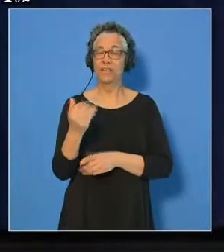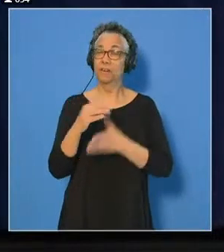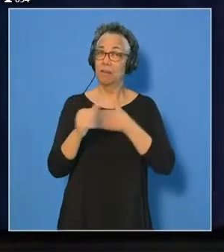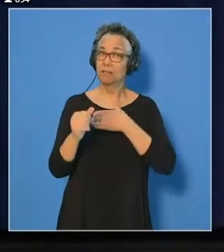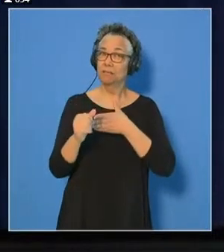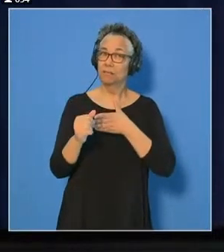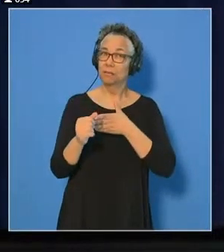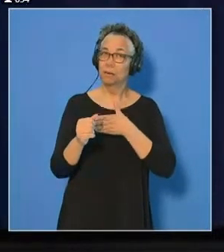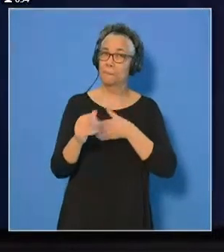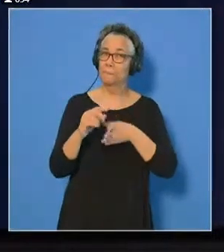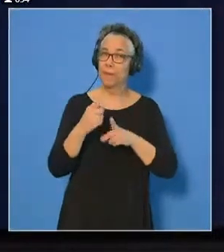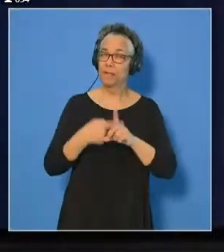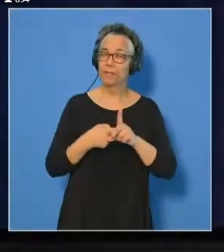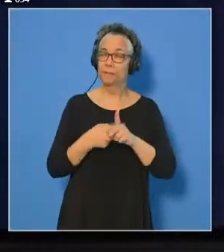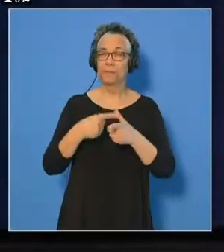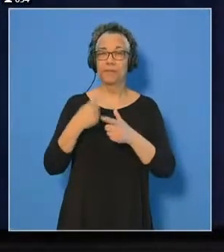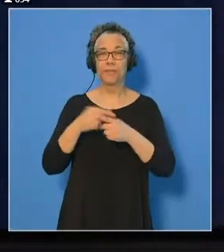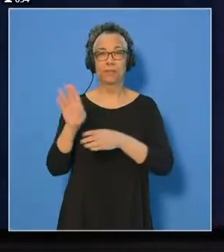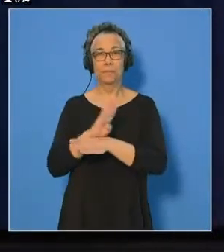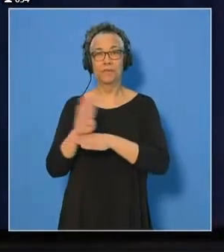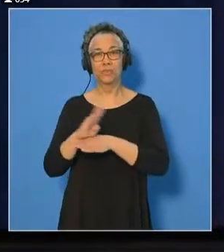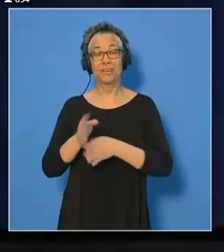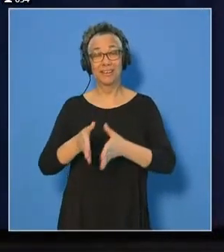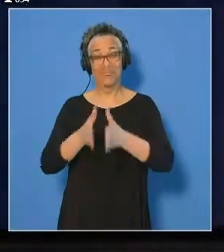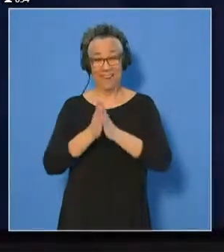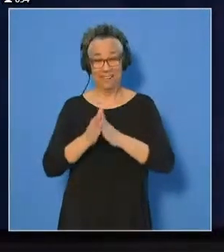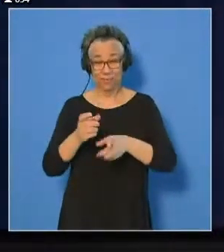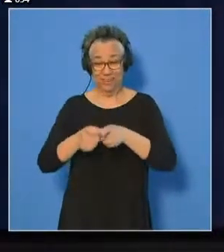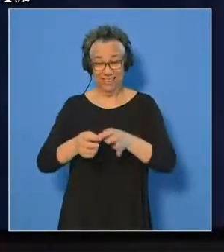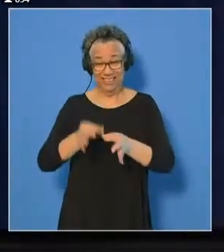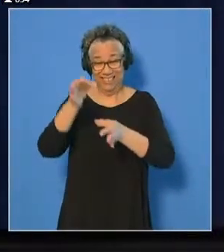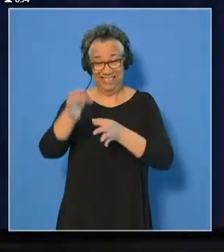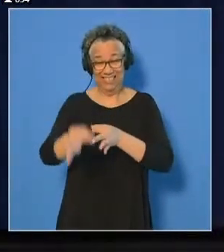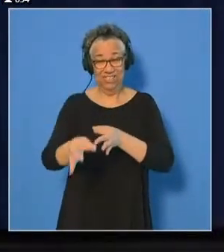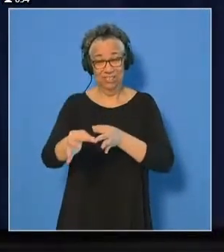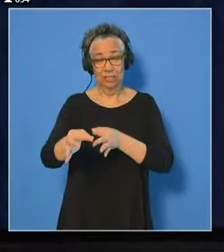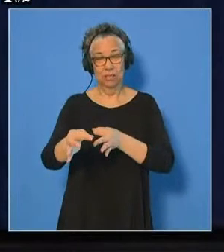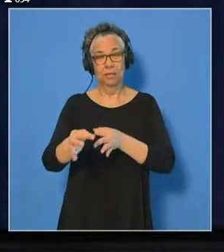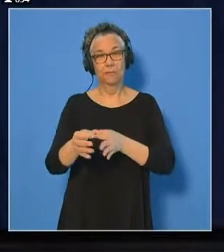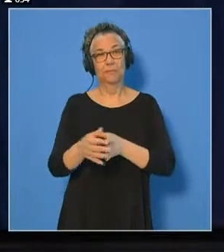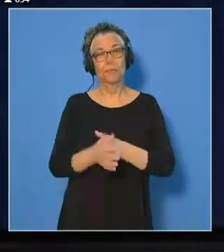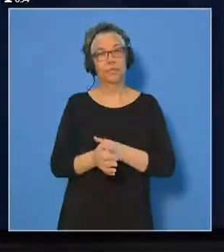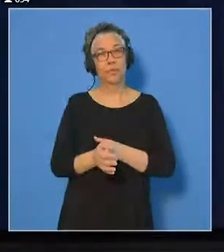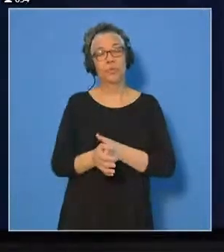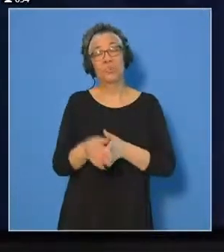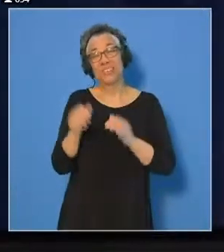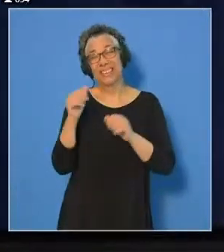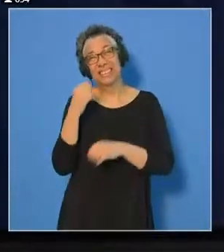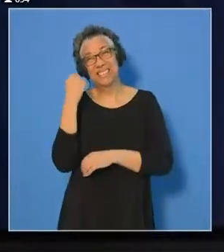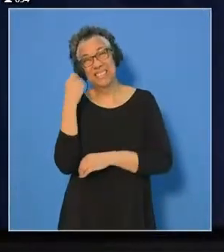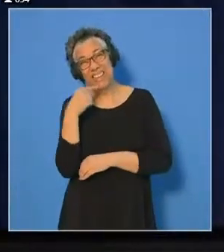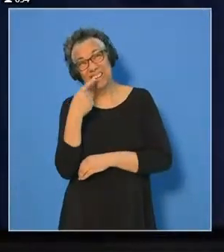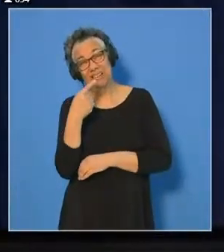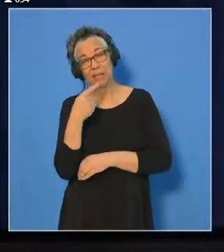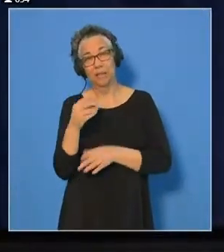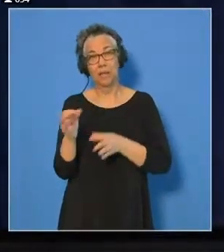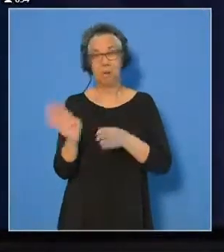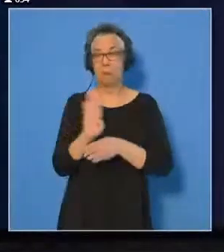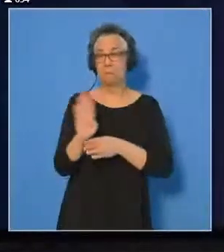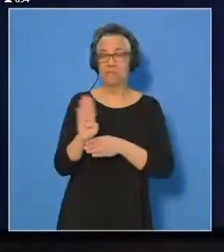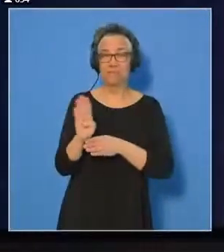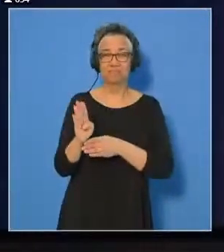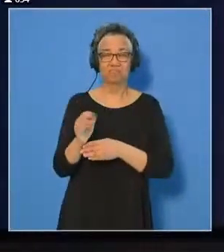then ask for an extension for interest only for another 3 months, so it is conceivable that businesses may not start repaying these loans